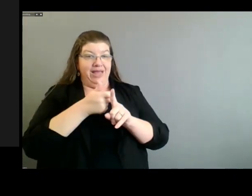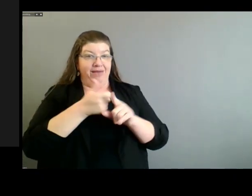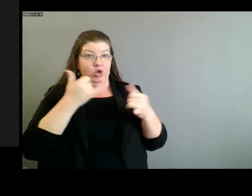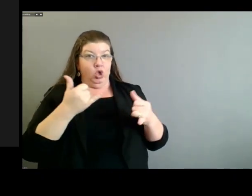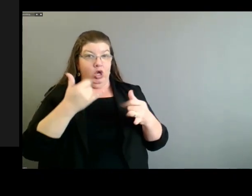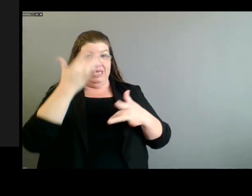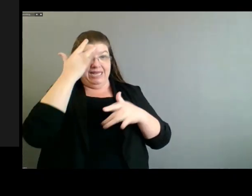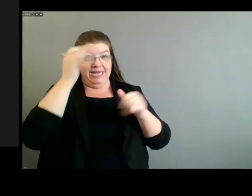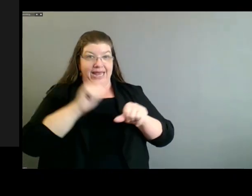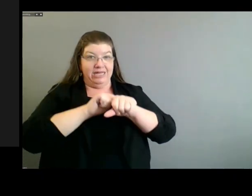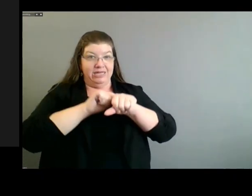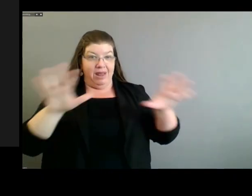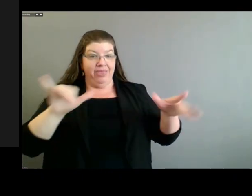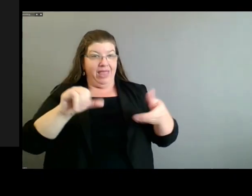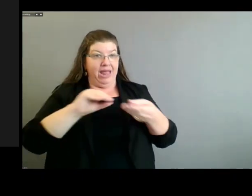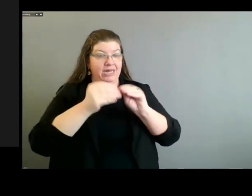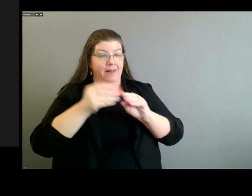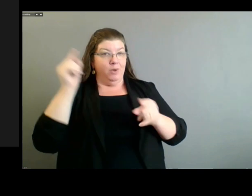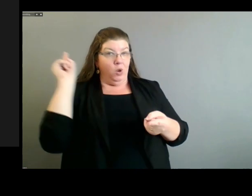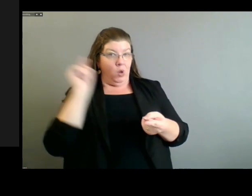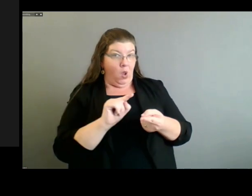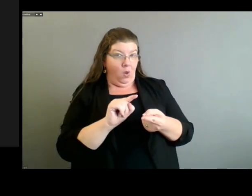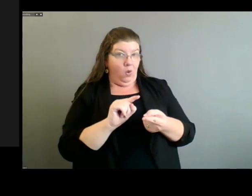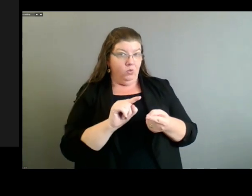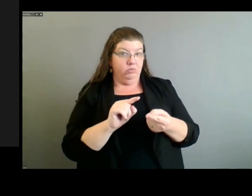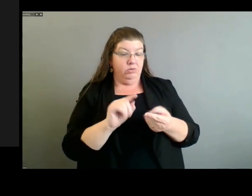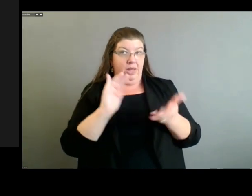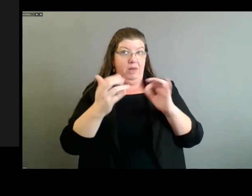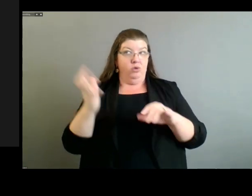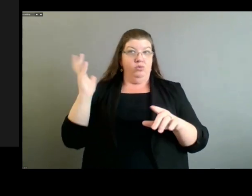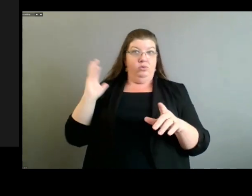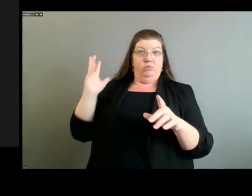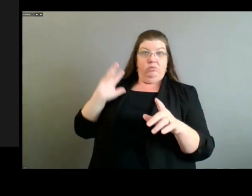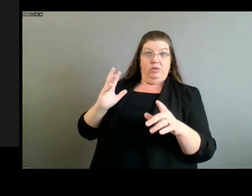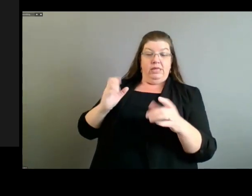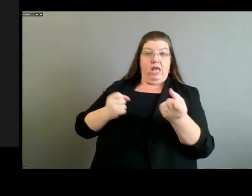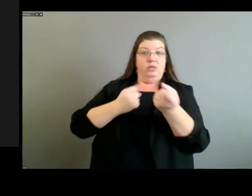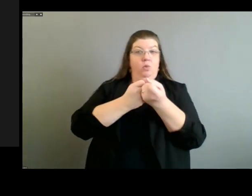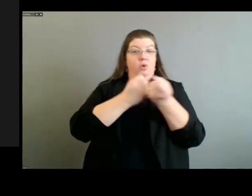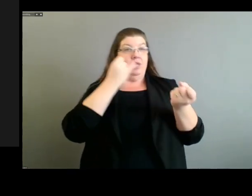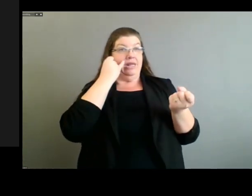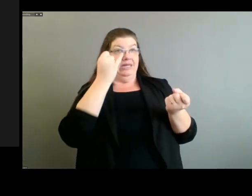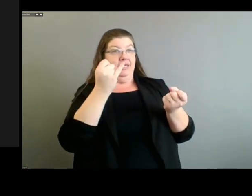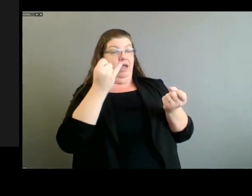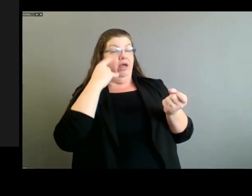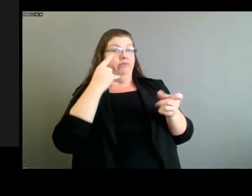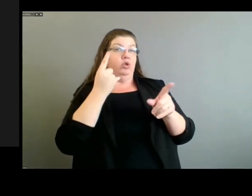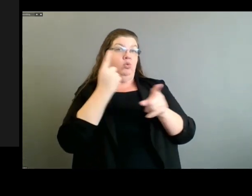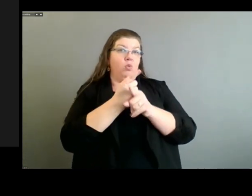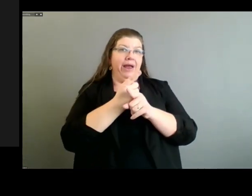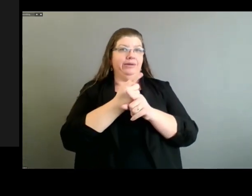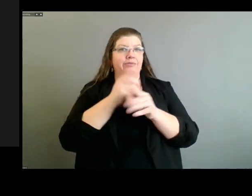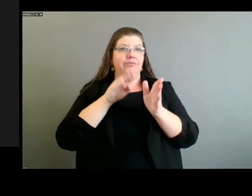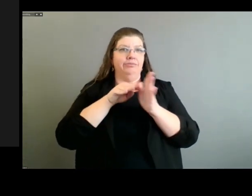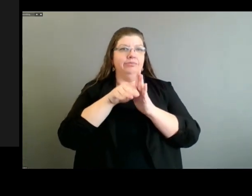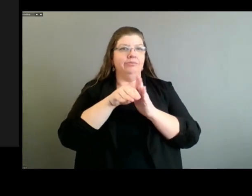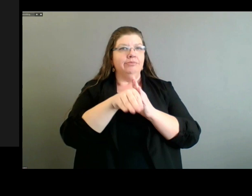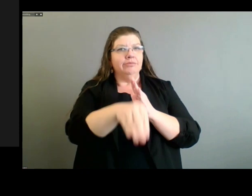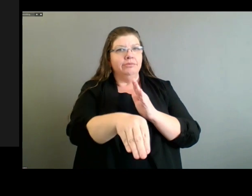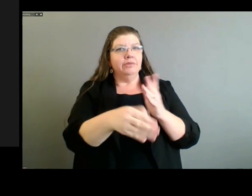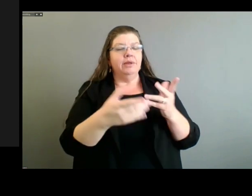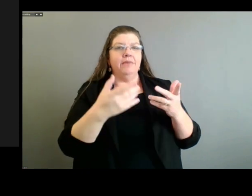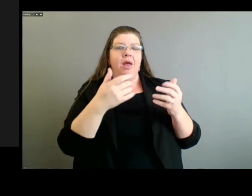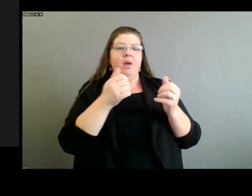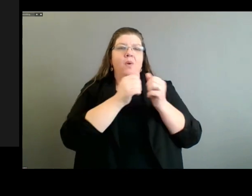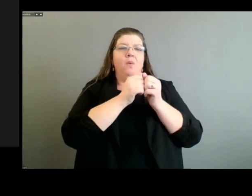that's lower than it's been in quite a while, which supports the idea of the trending in the right direction. But even, like I say, even without